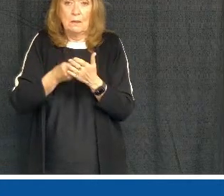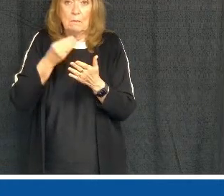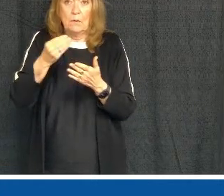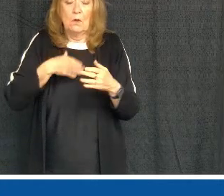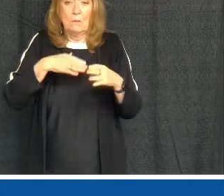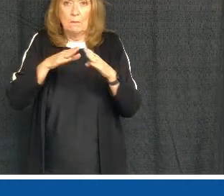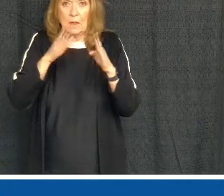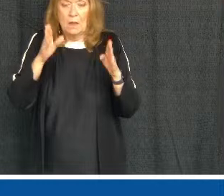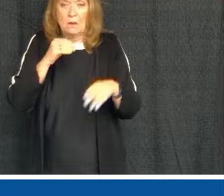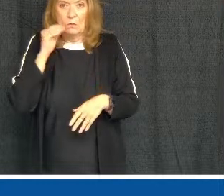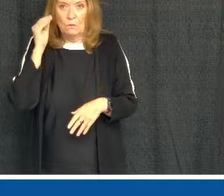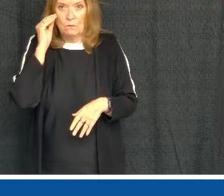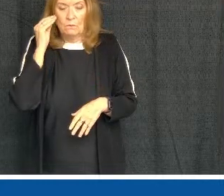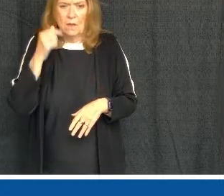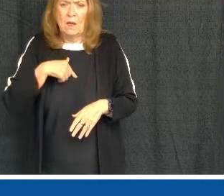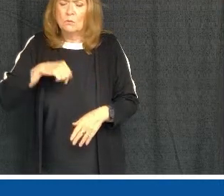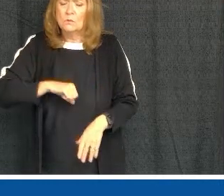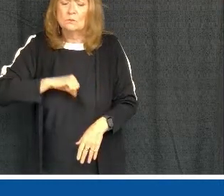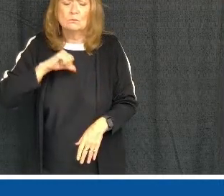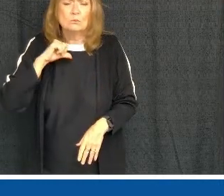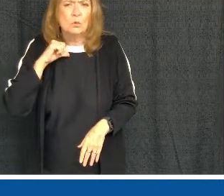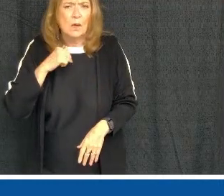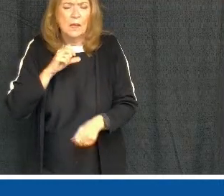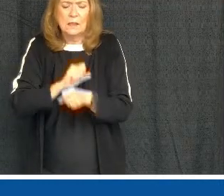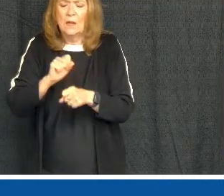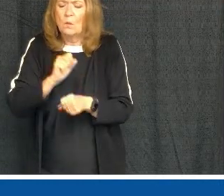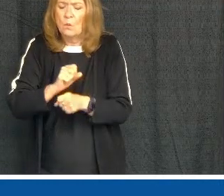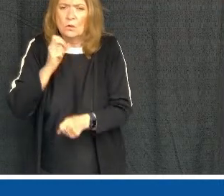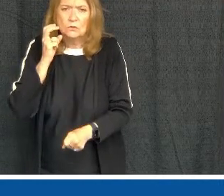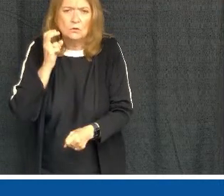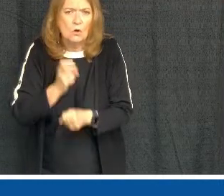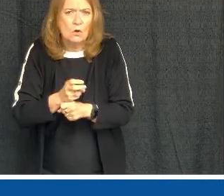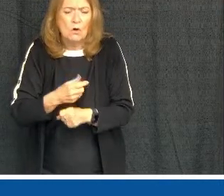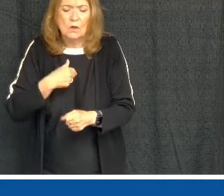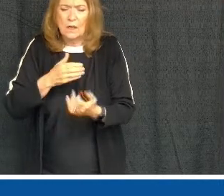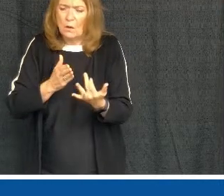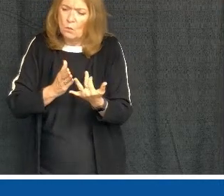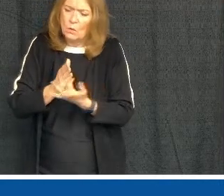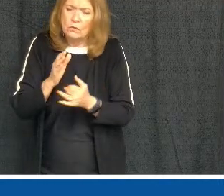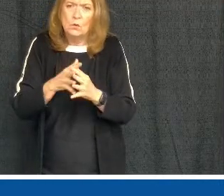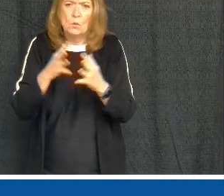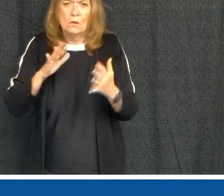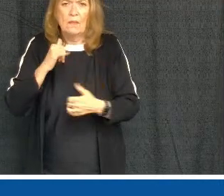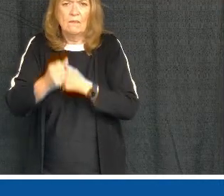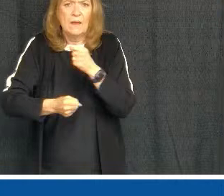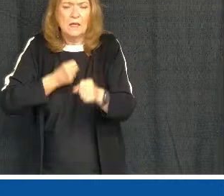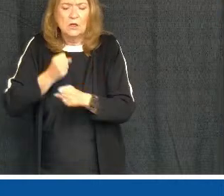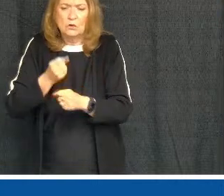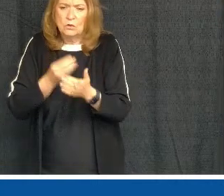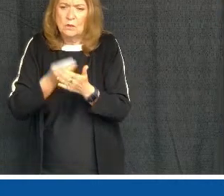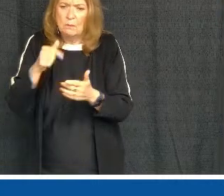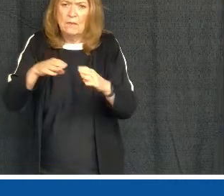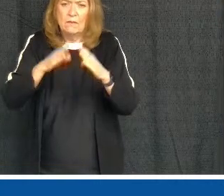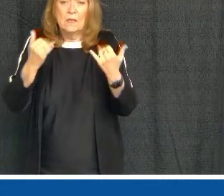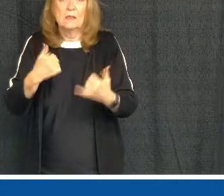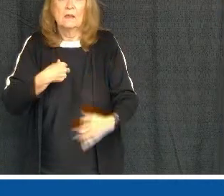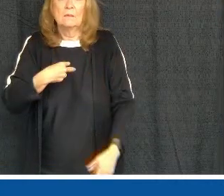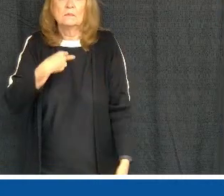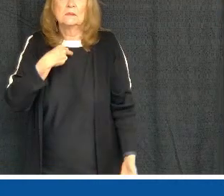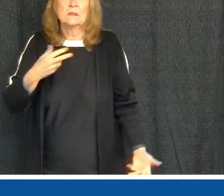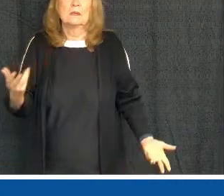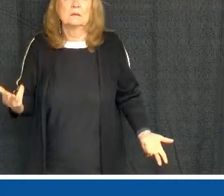it. I was proud. I worked hard. I went through a lot that year to get this house, and now I'm stuck with